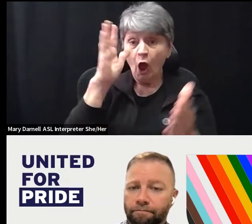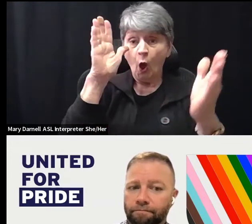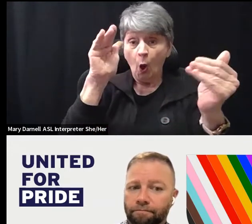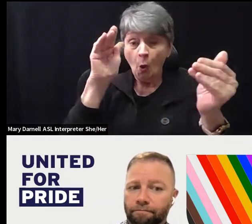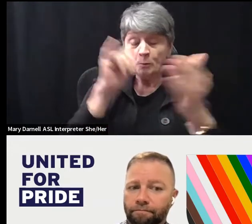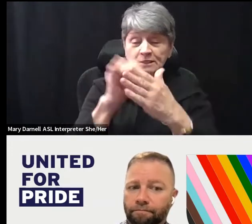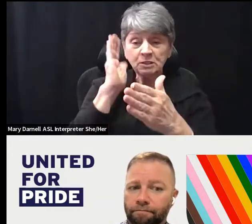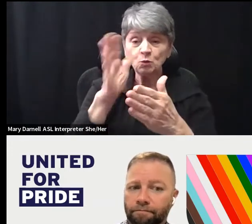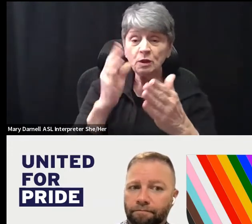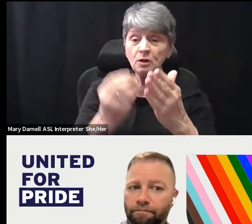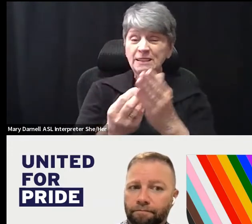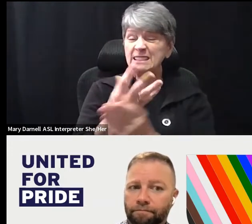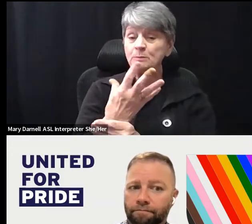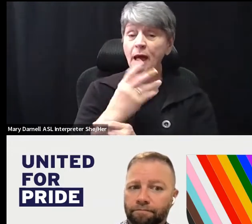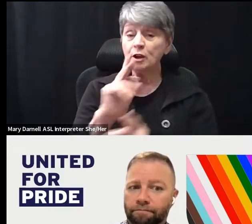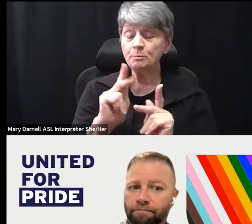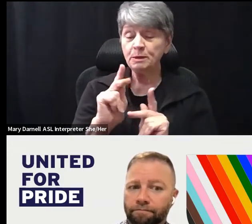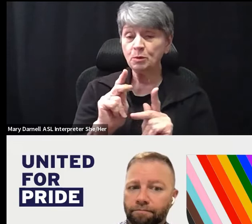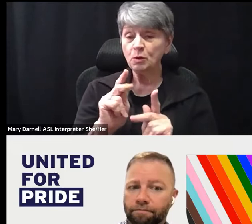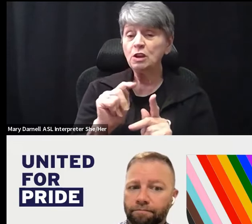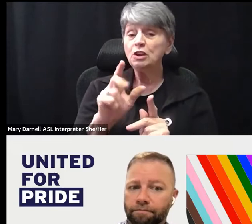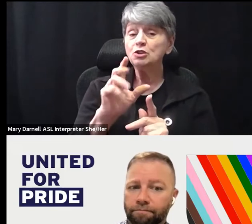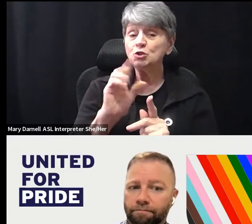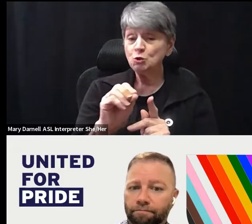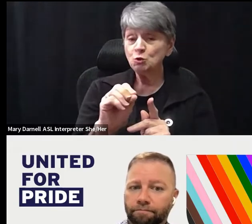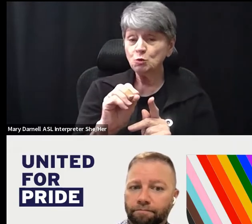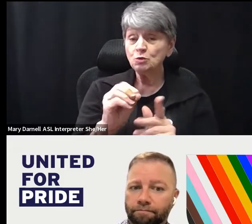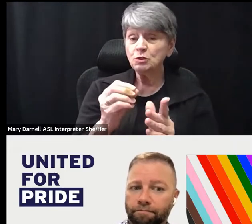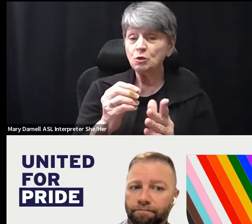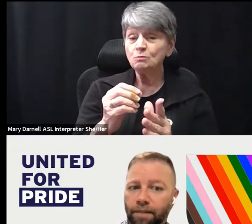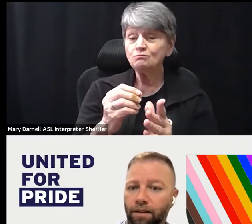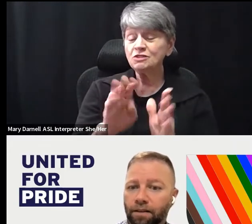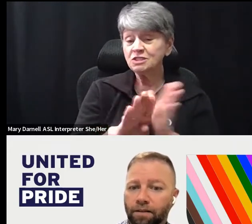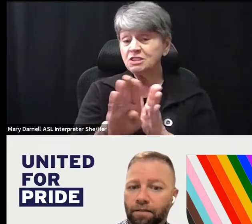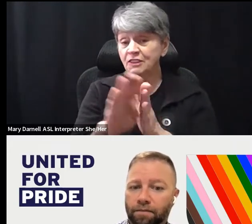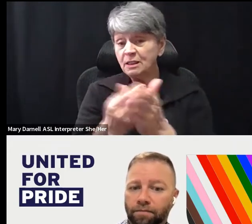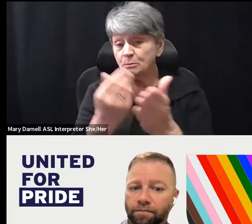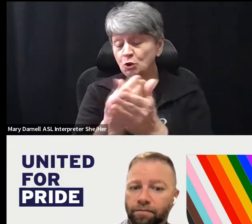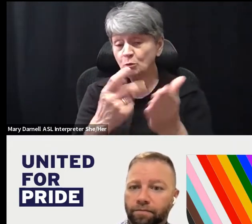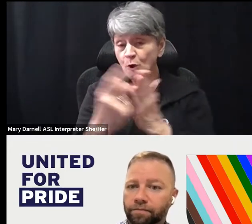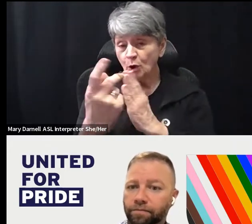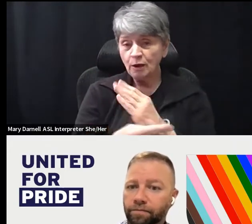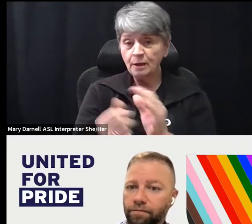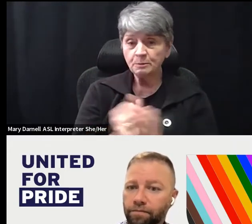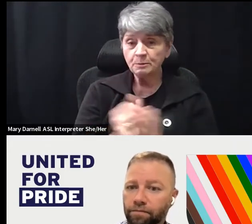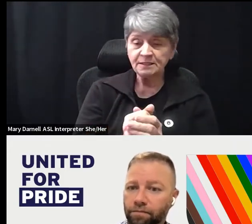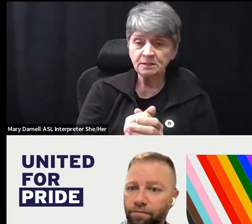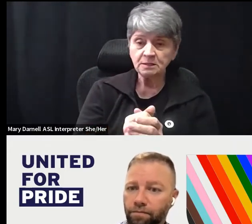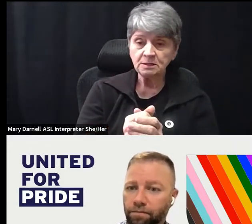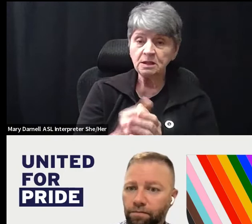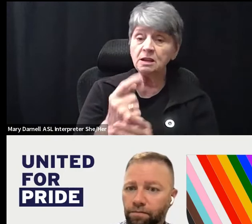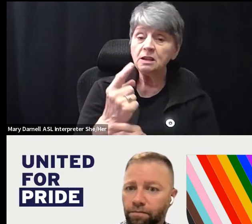to oppose new voucher programs and roll back existing ones. The only thing I would add to